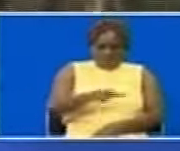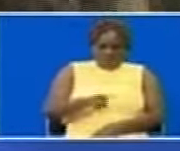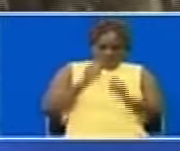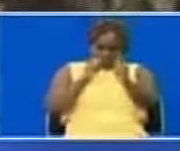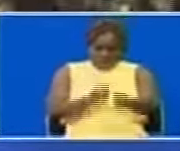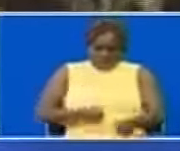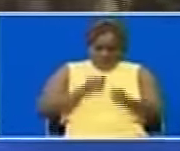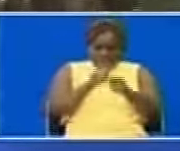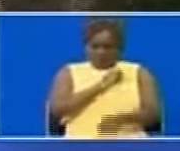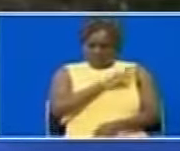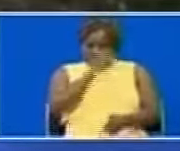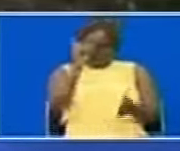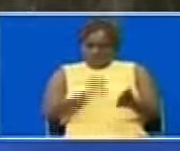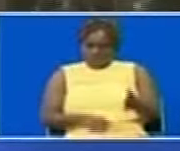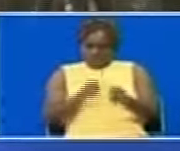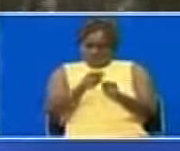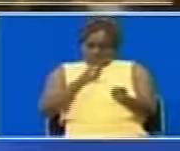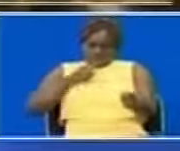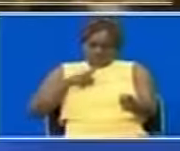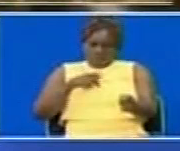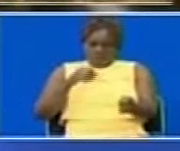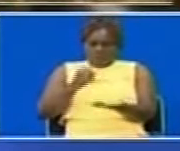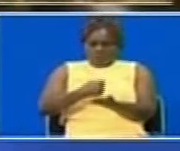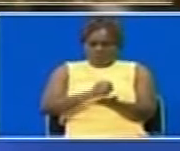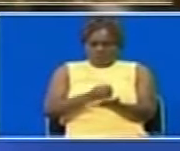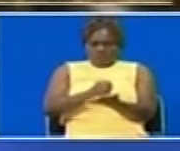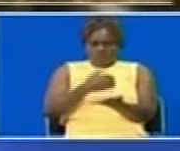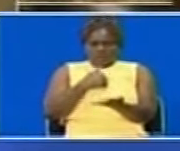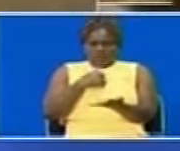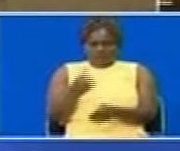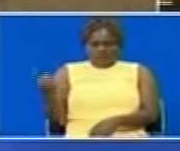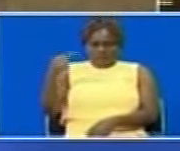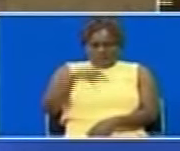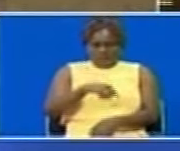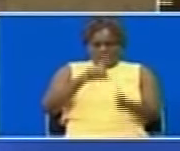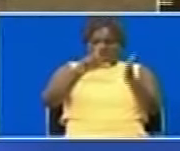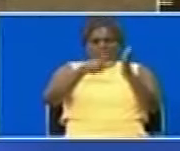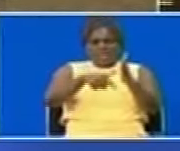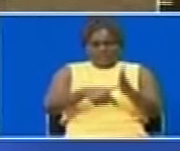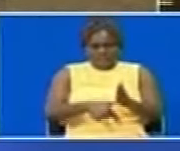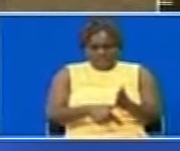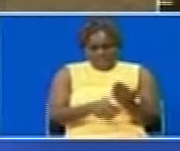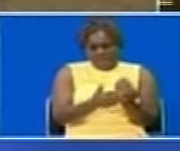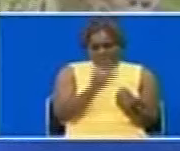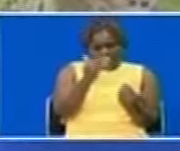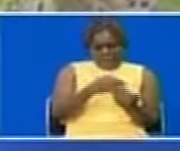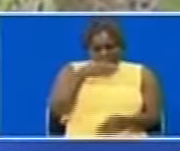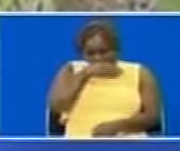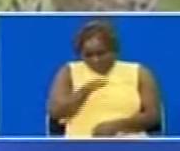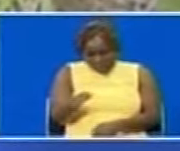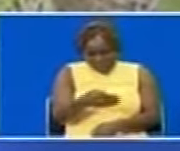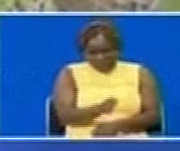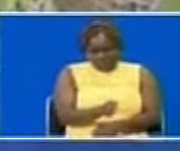it. Their fear had been that the spear was poisoned. KWS arrived a day later and the vets attended to the bull.